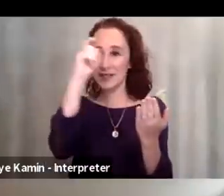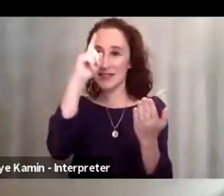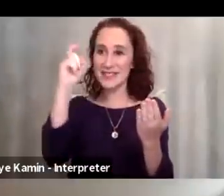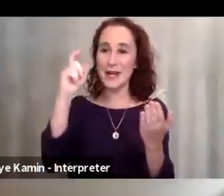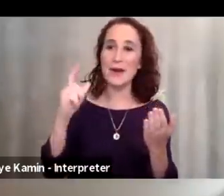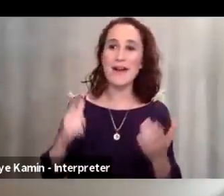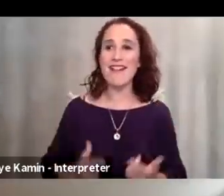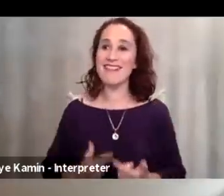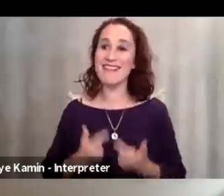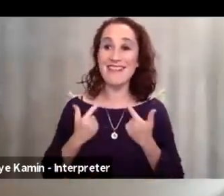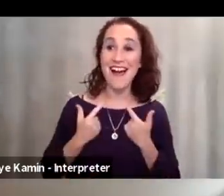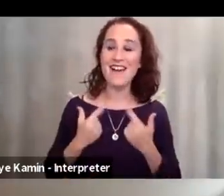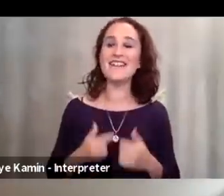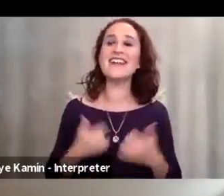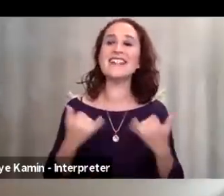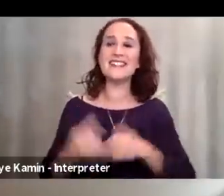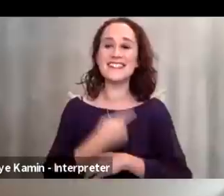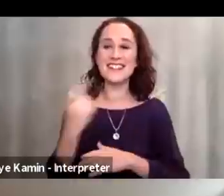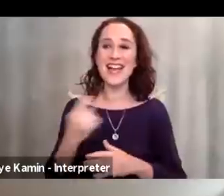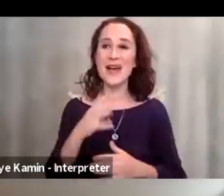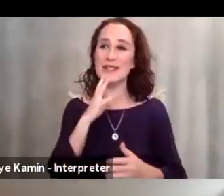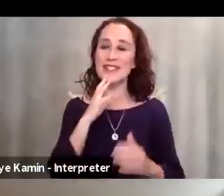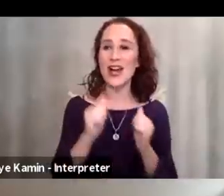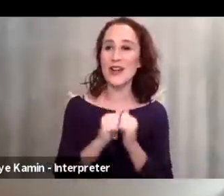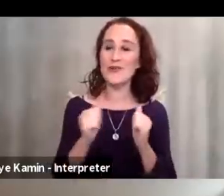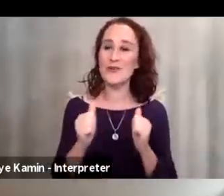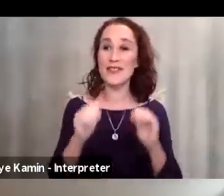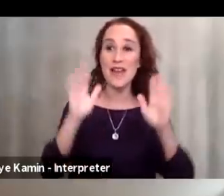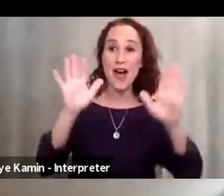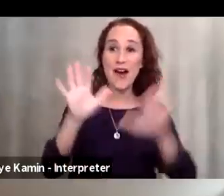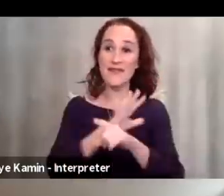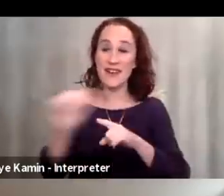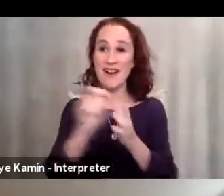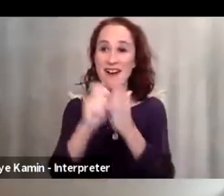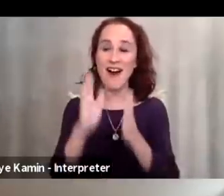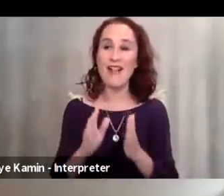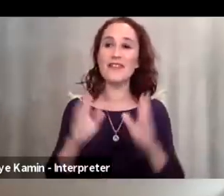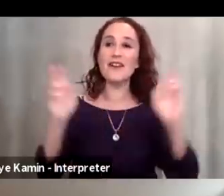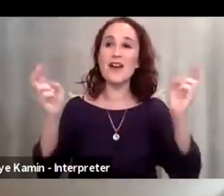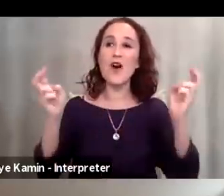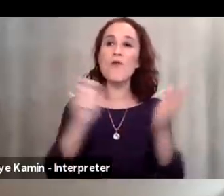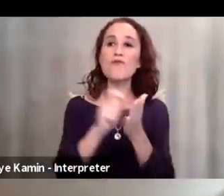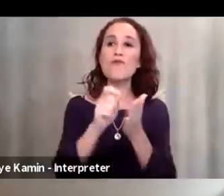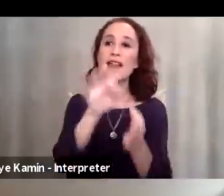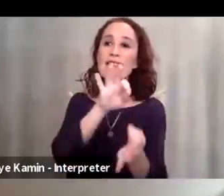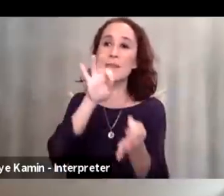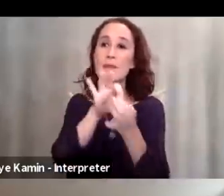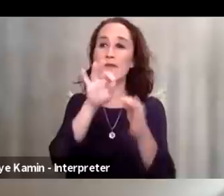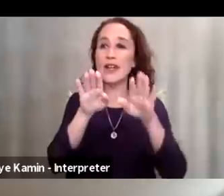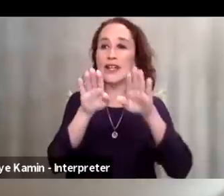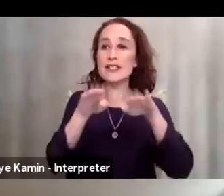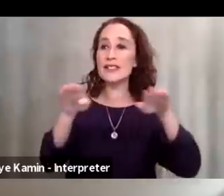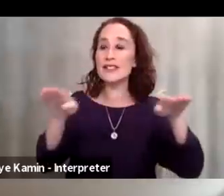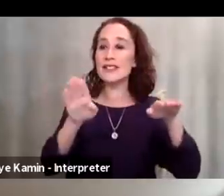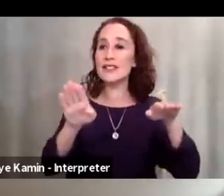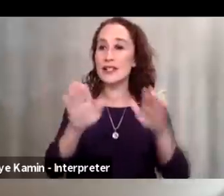with some phenomenal authors about writing the perfect children's book. Before we begin, can we take a minute to